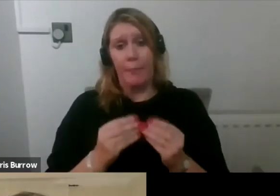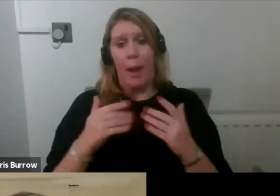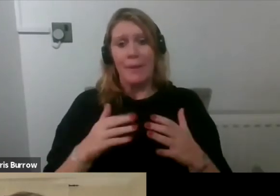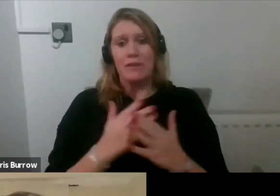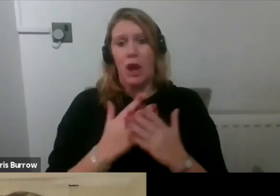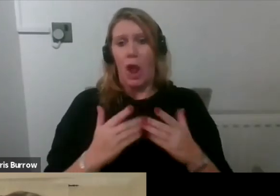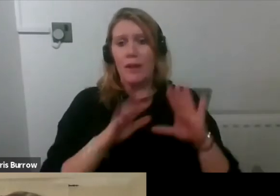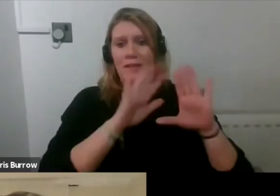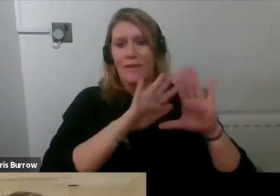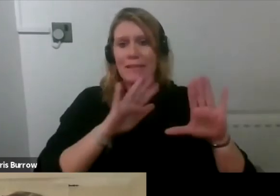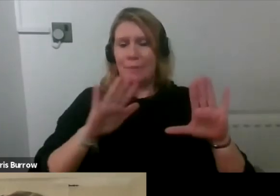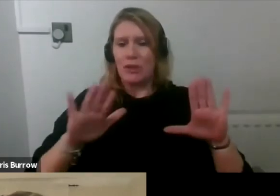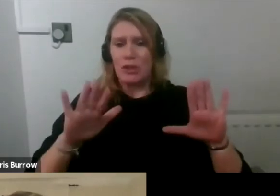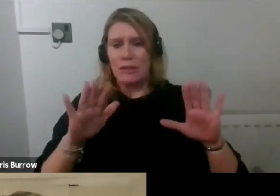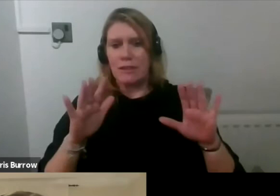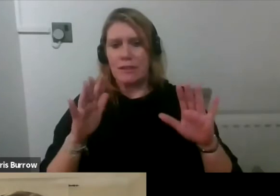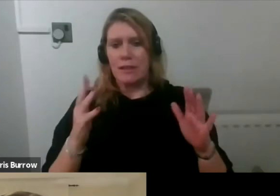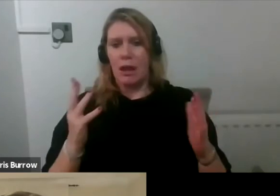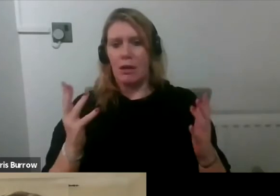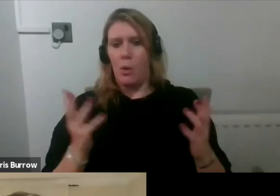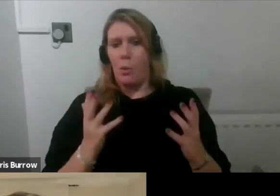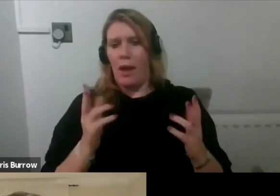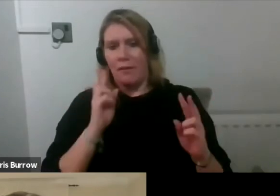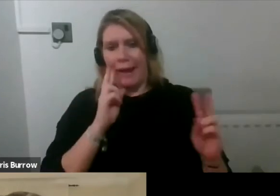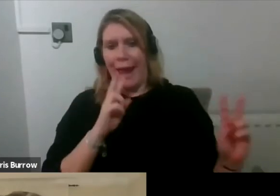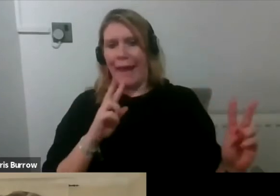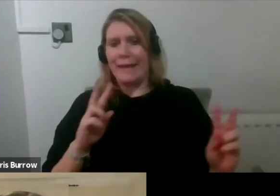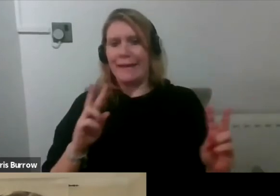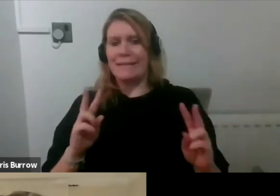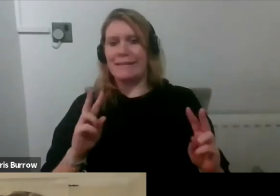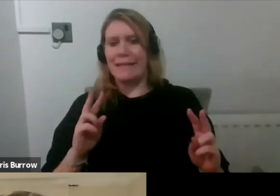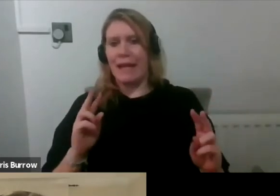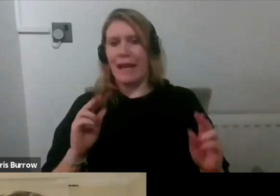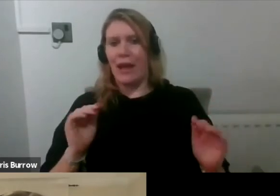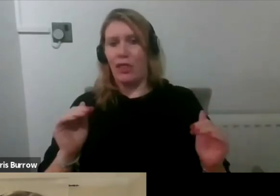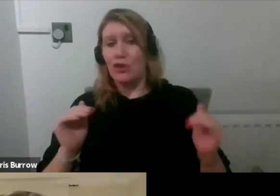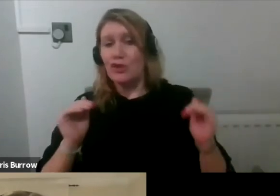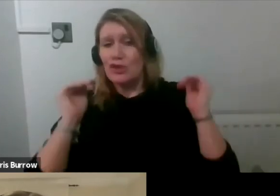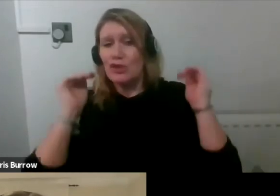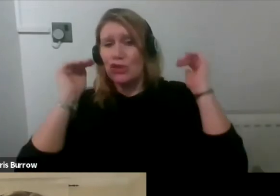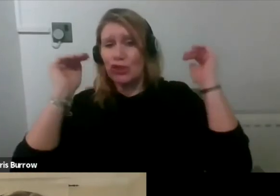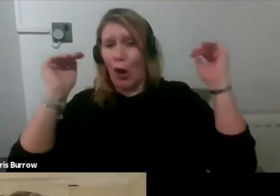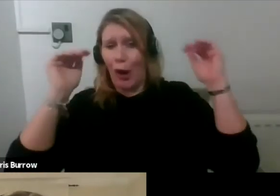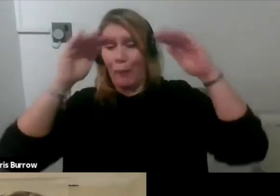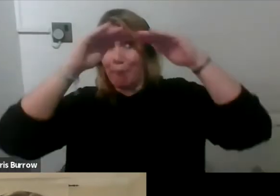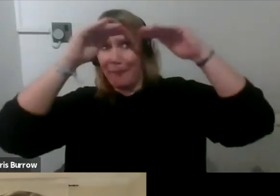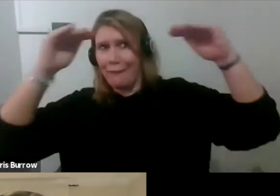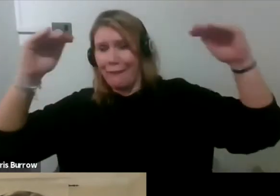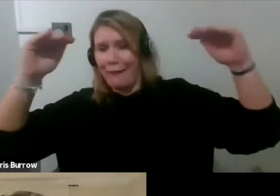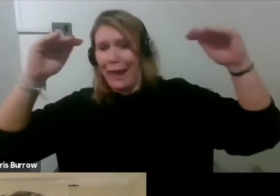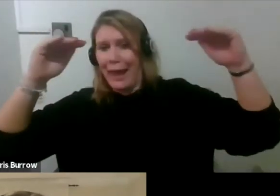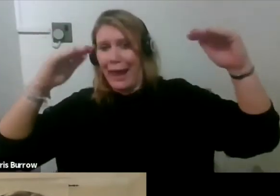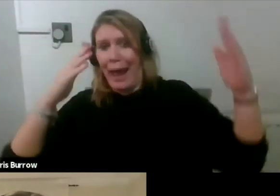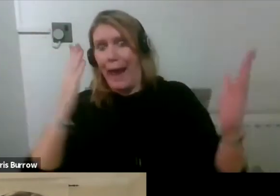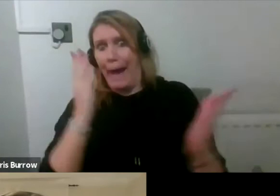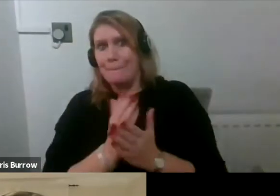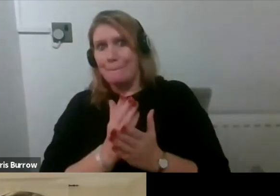thought, I can see the top of the set there. I can, metaphorically,